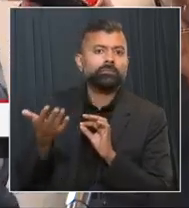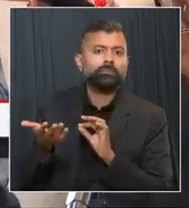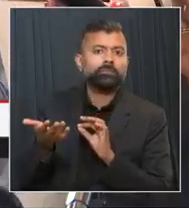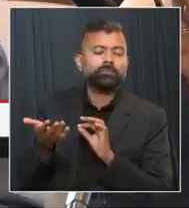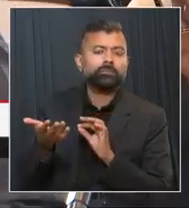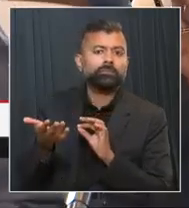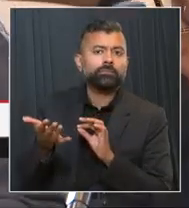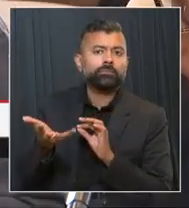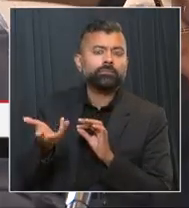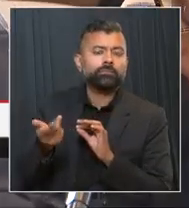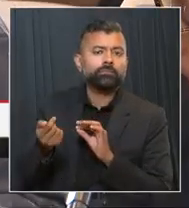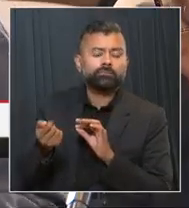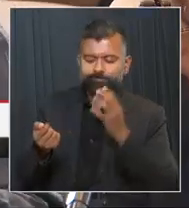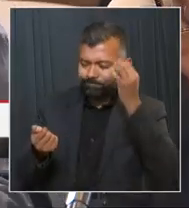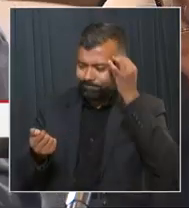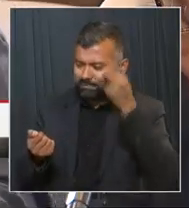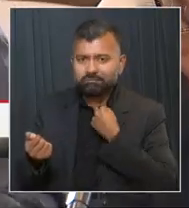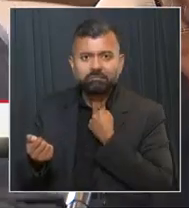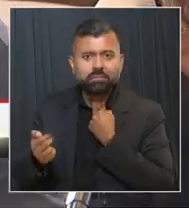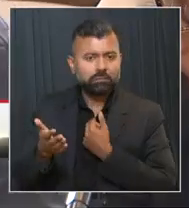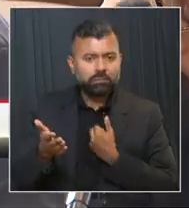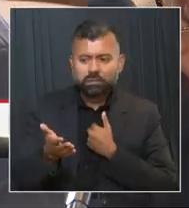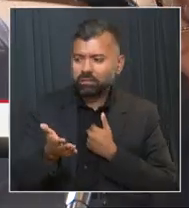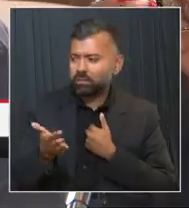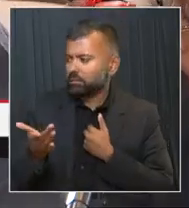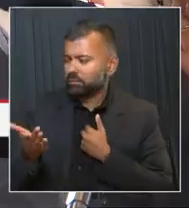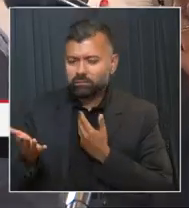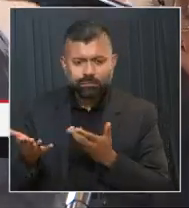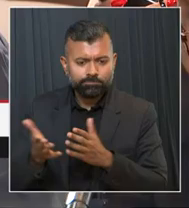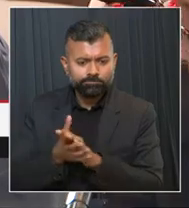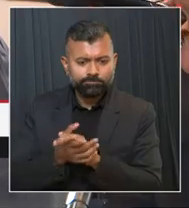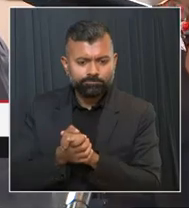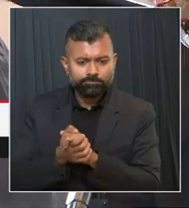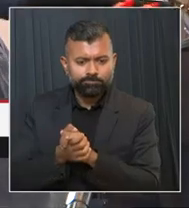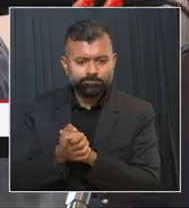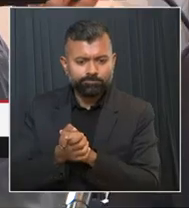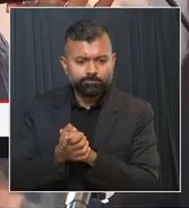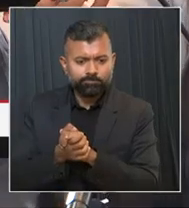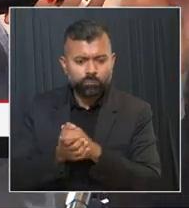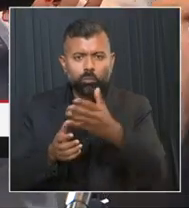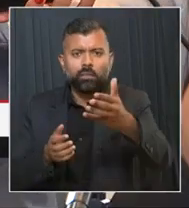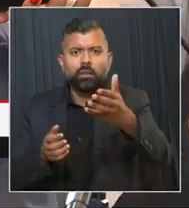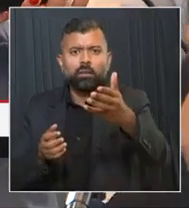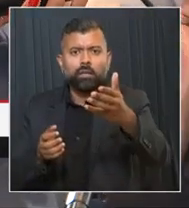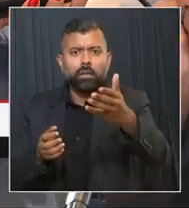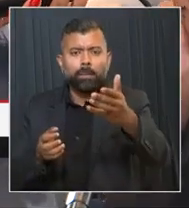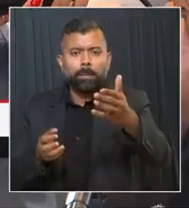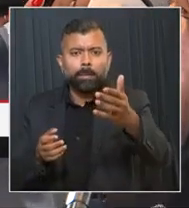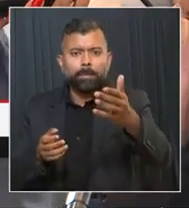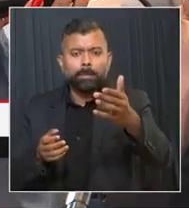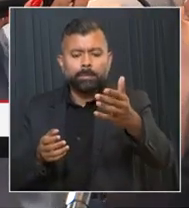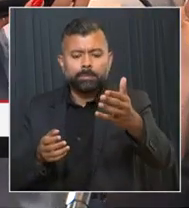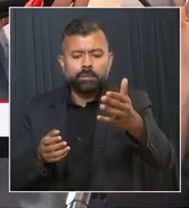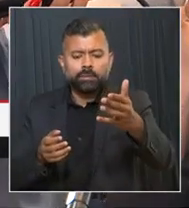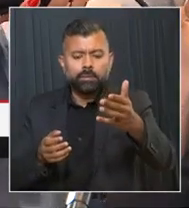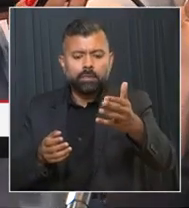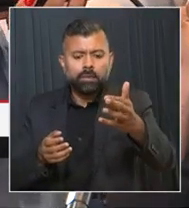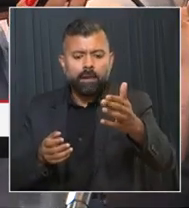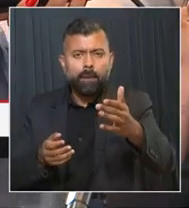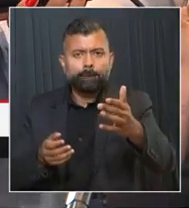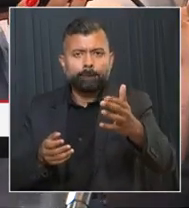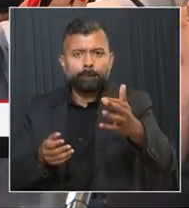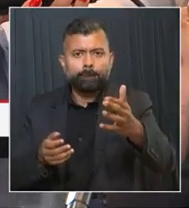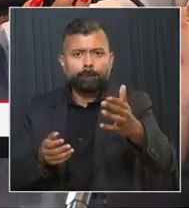I'm sorry. That's okay. With respect to this, your